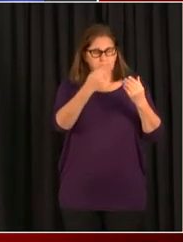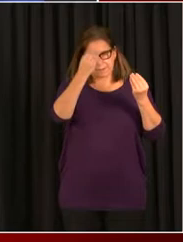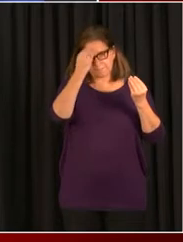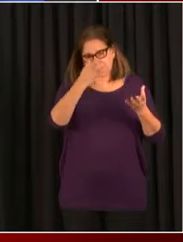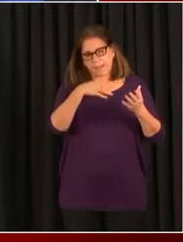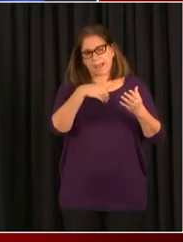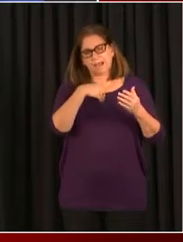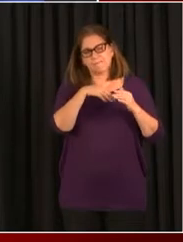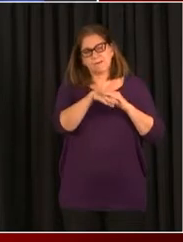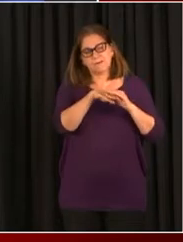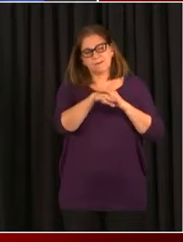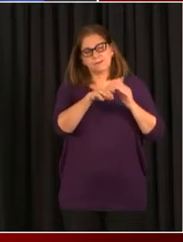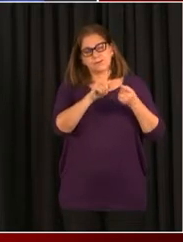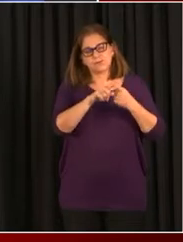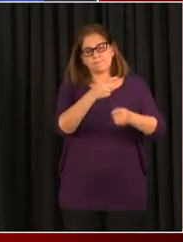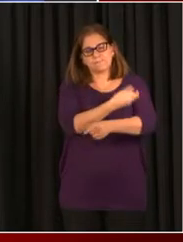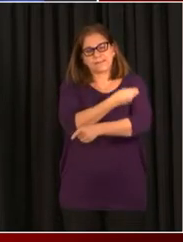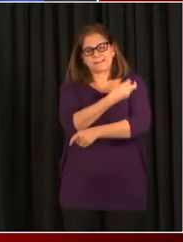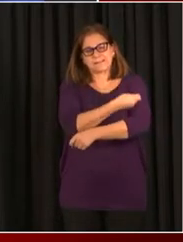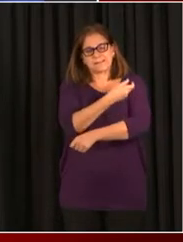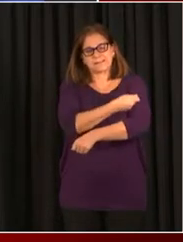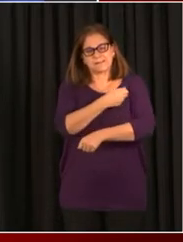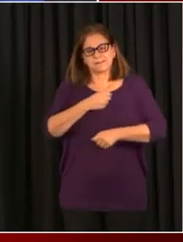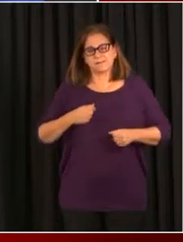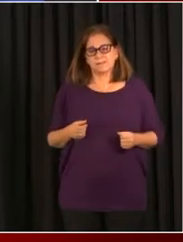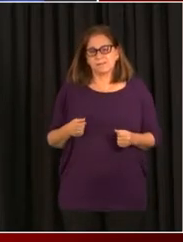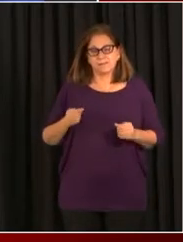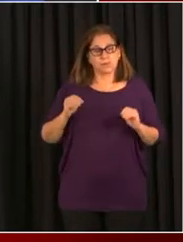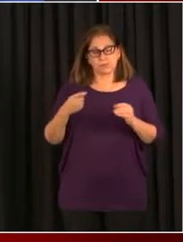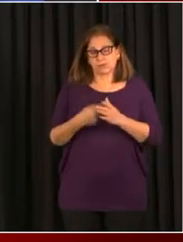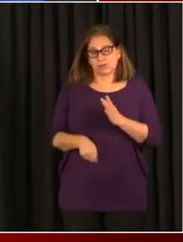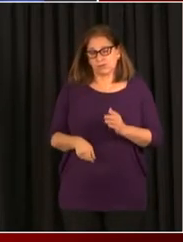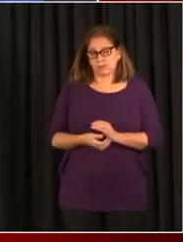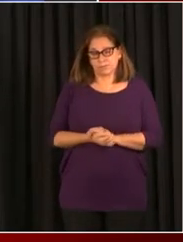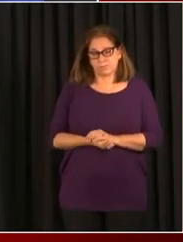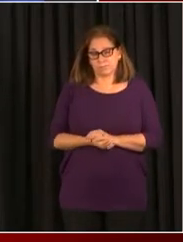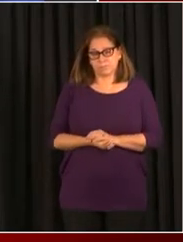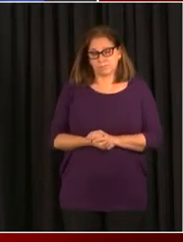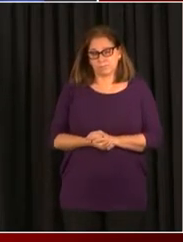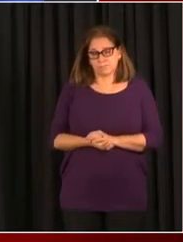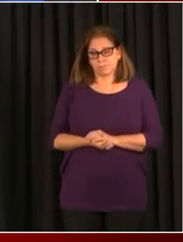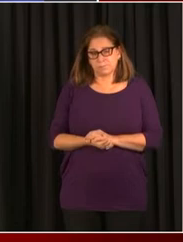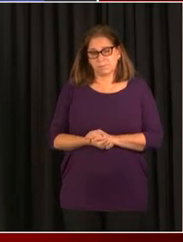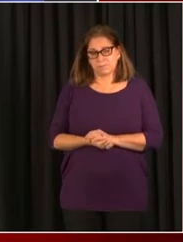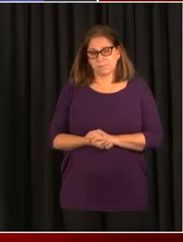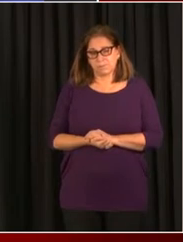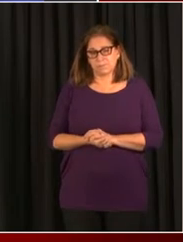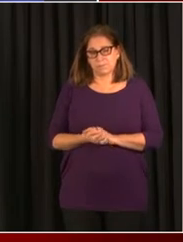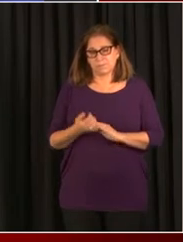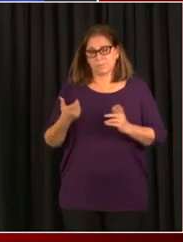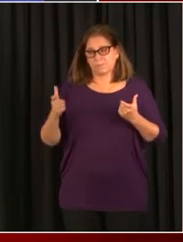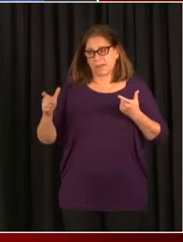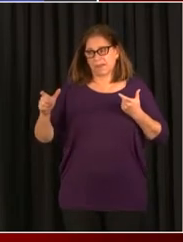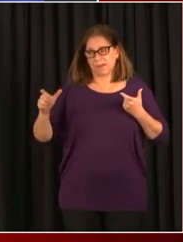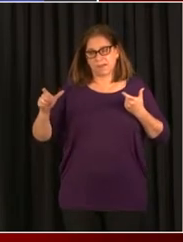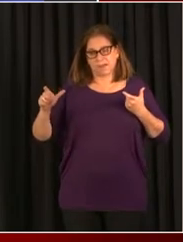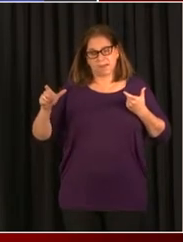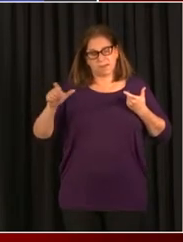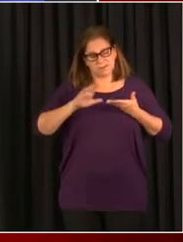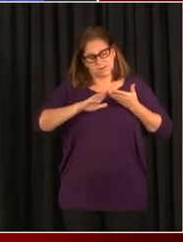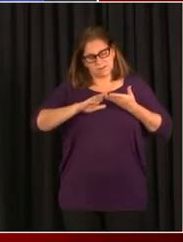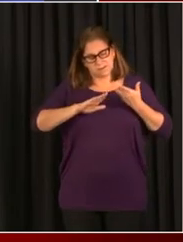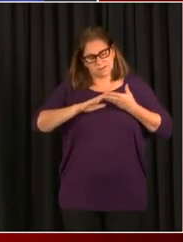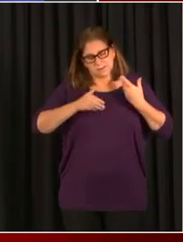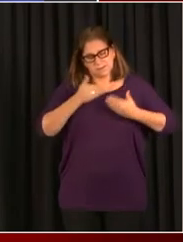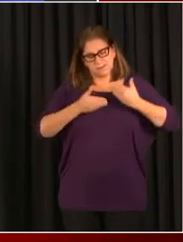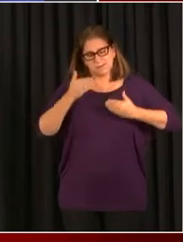states without charge through the Operation Warp Speed process. And that's how our conversations, and my